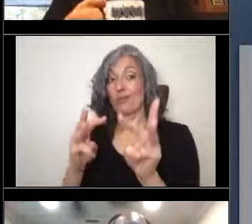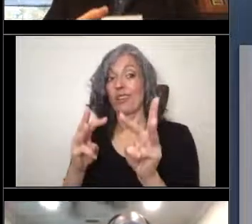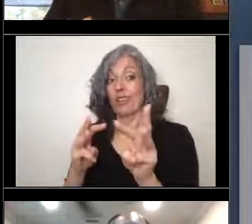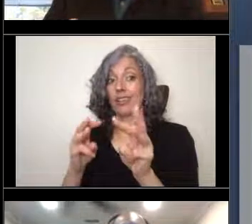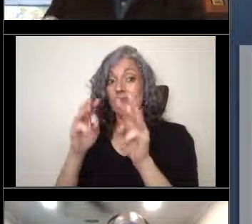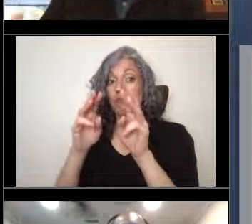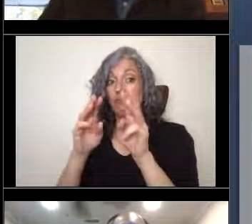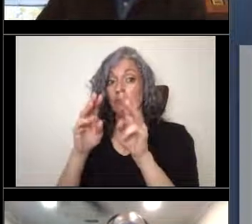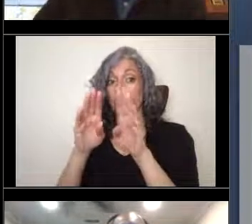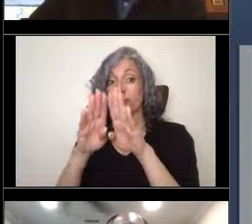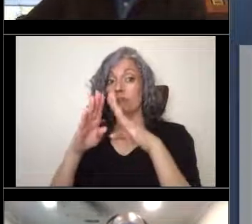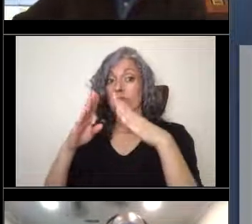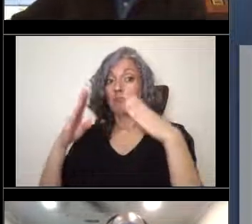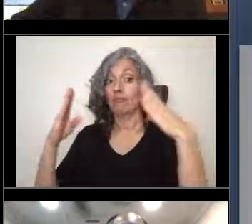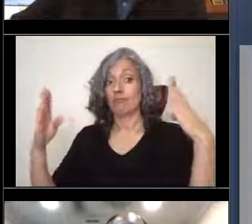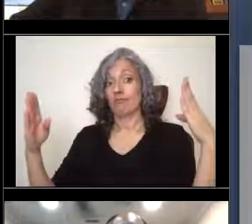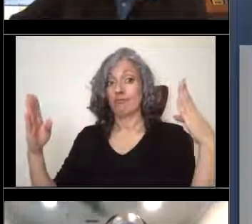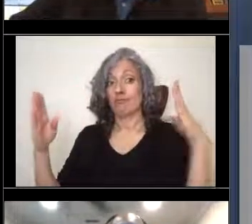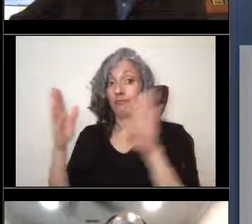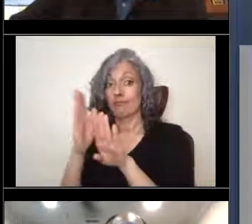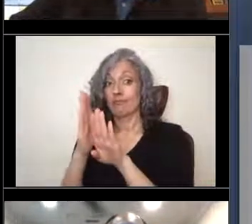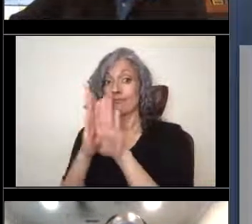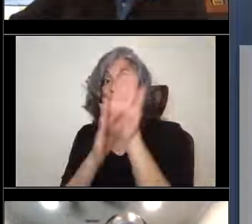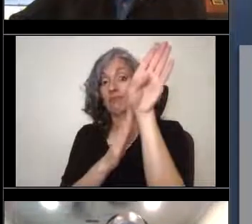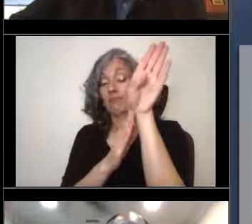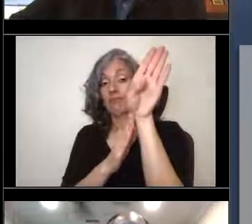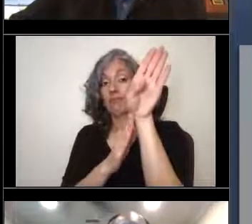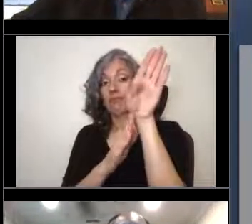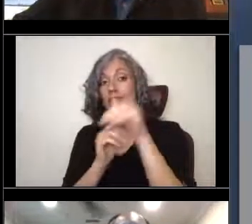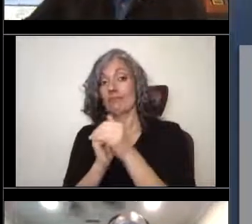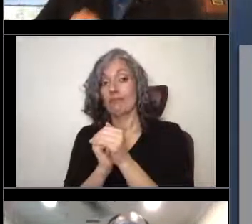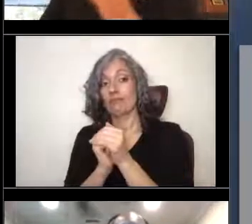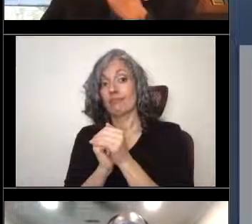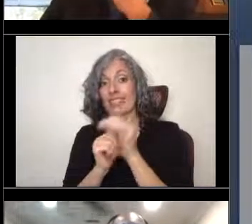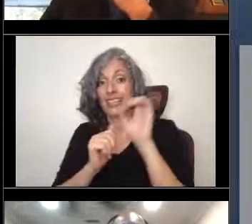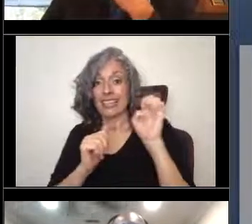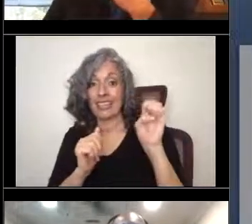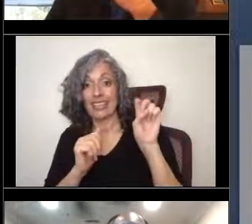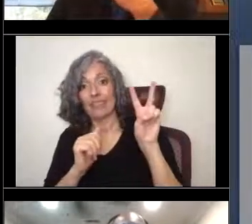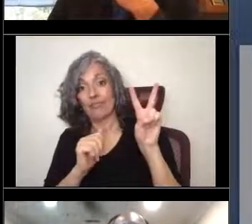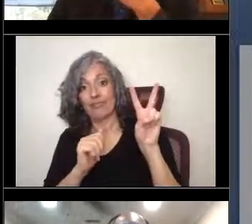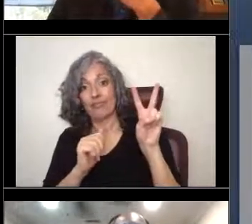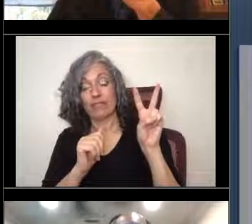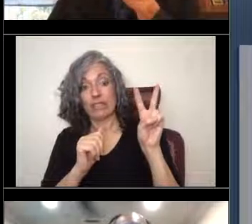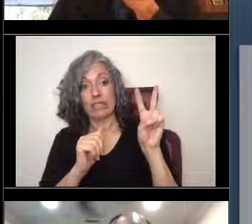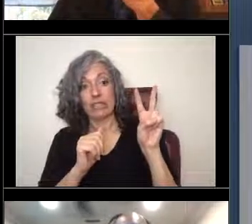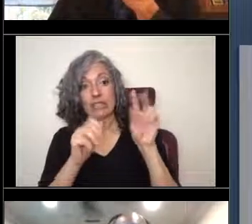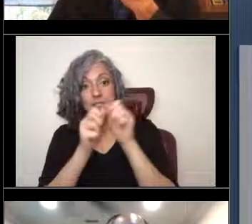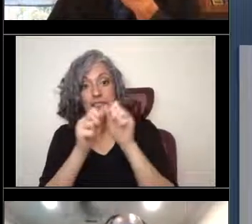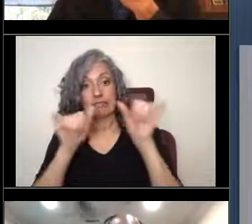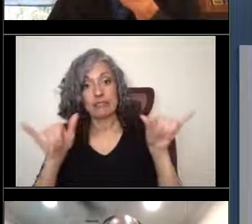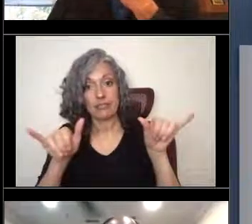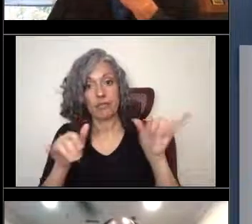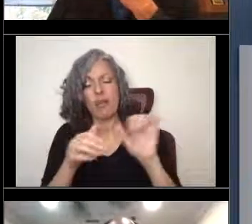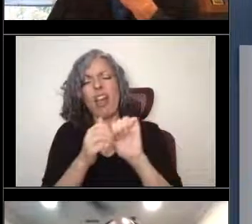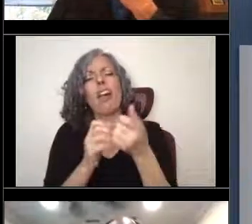and amplifying our EV grid systems? How can we make sure